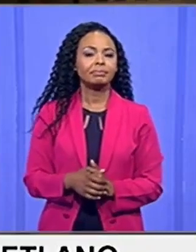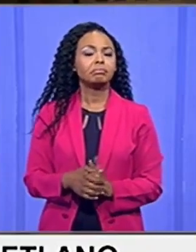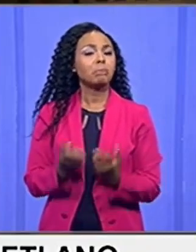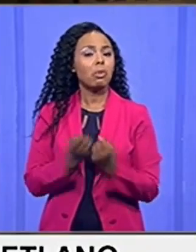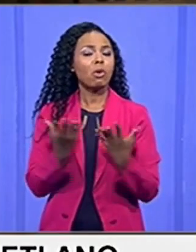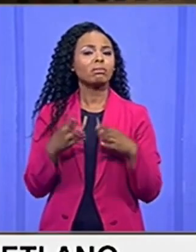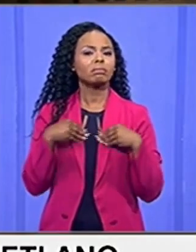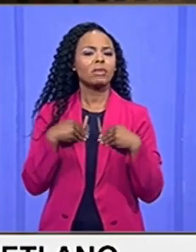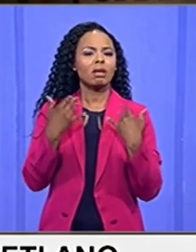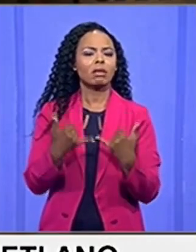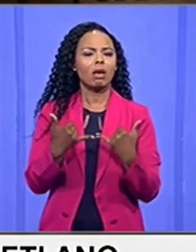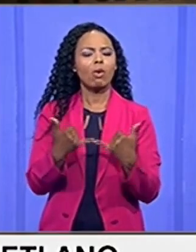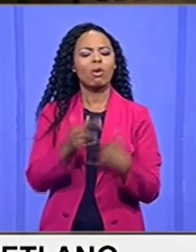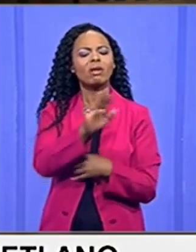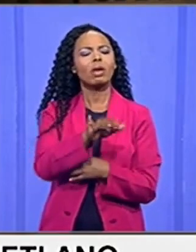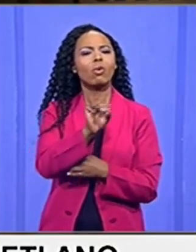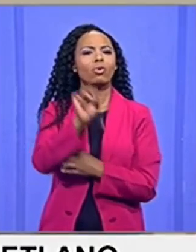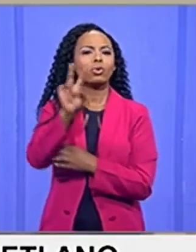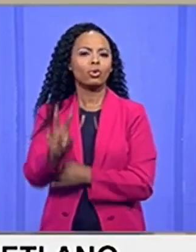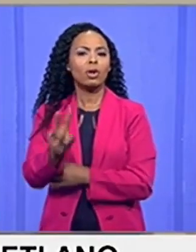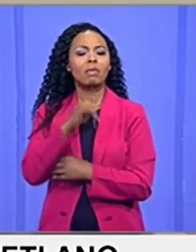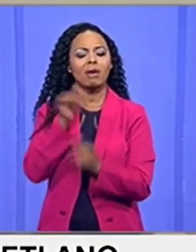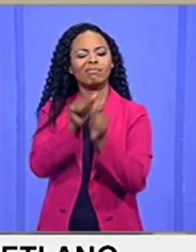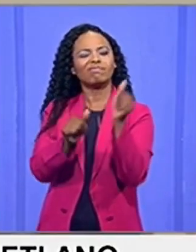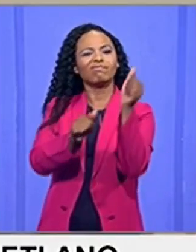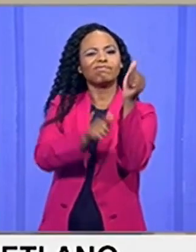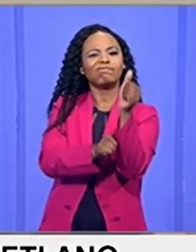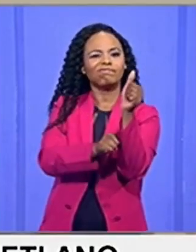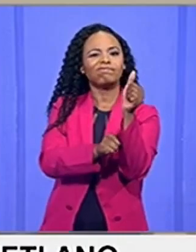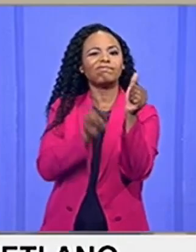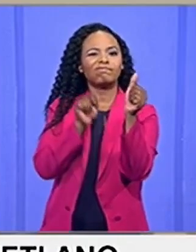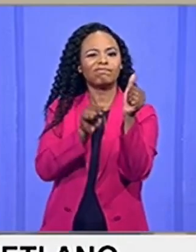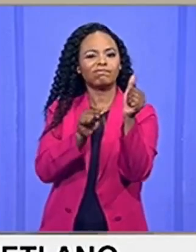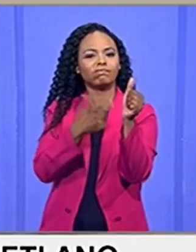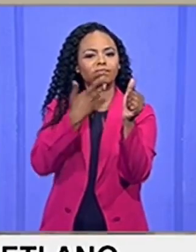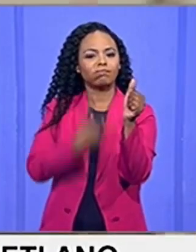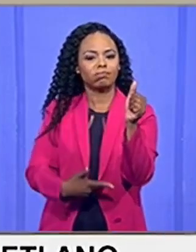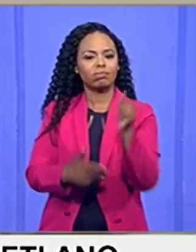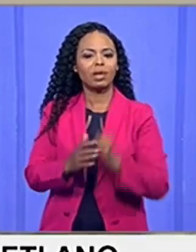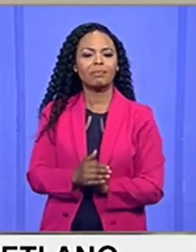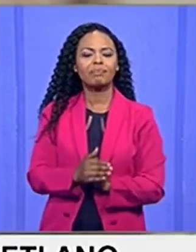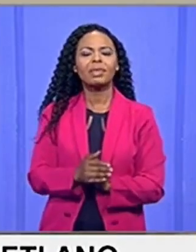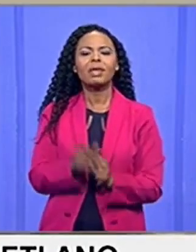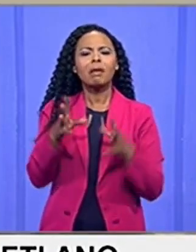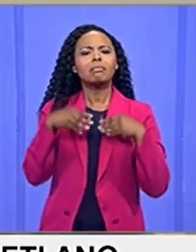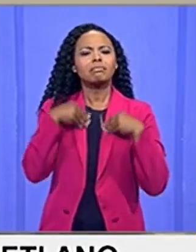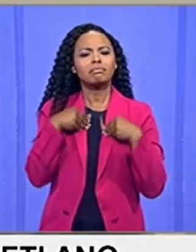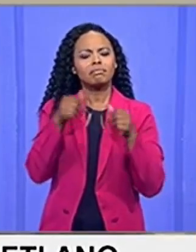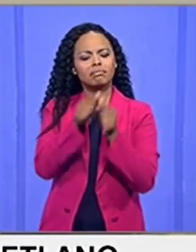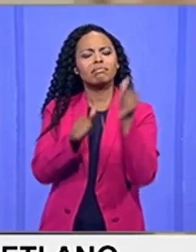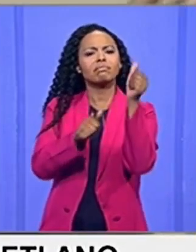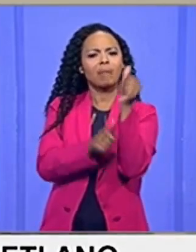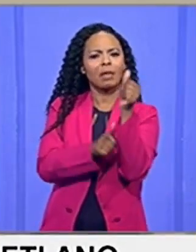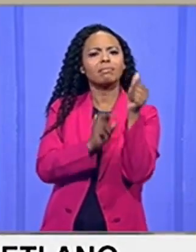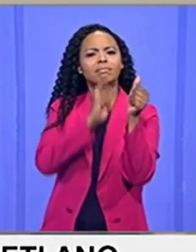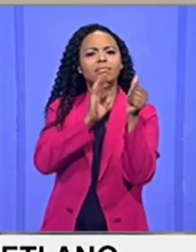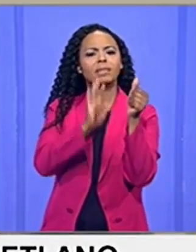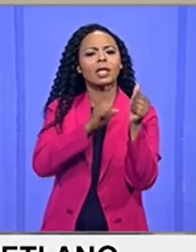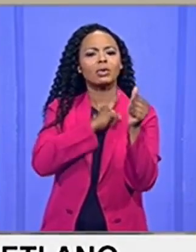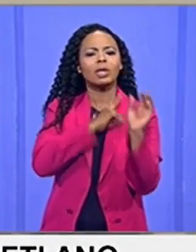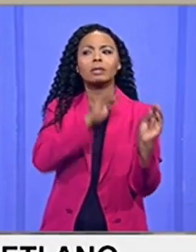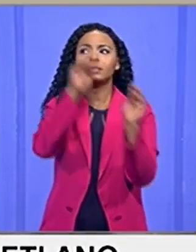admitted in 1902 that I'm a junior to Ramon. Mandris has admitted in 1902 that I'm junior to Ramon. That is why they went to Botswana and